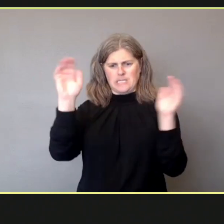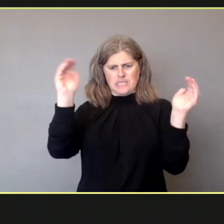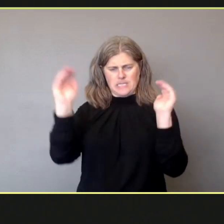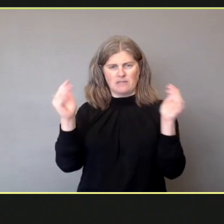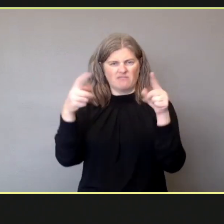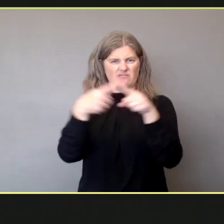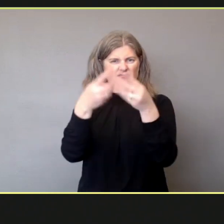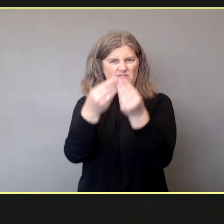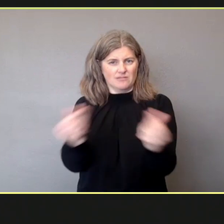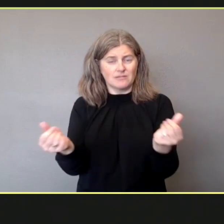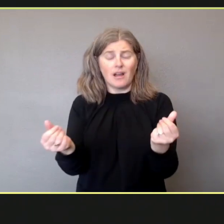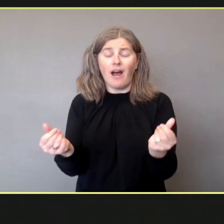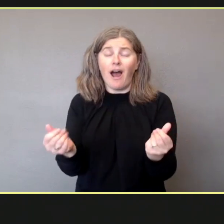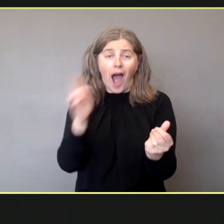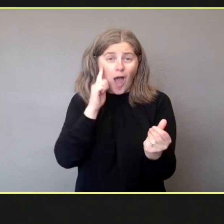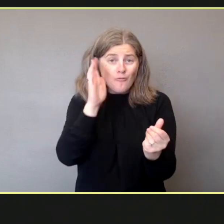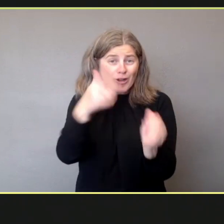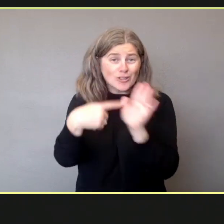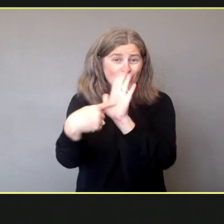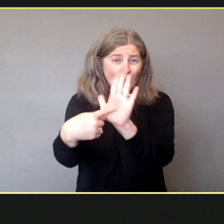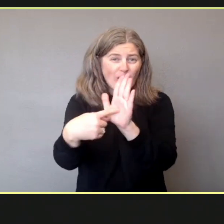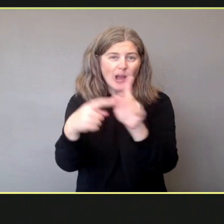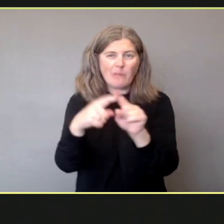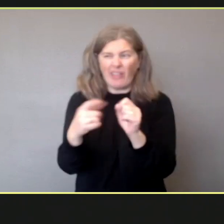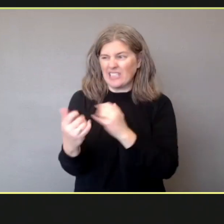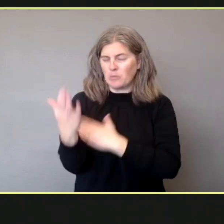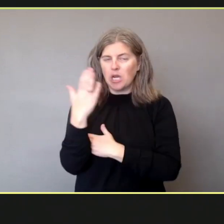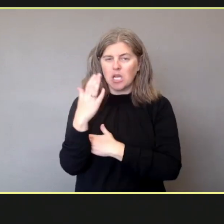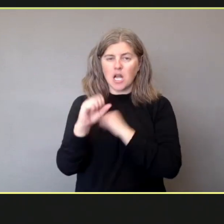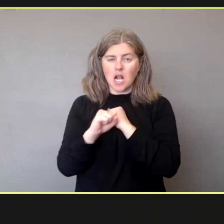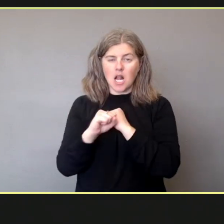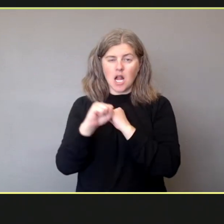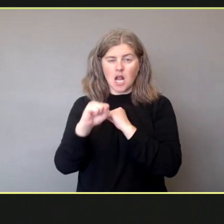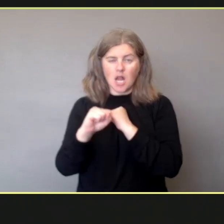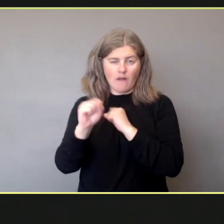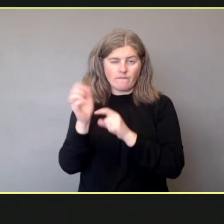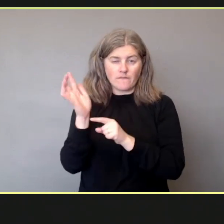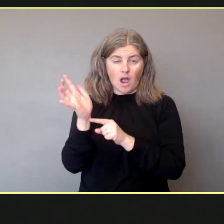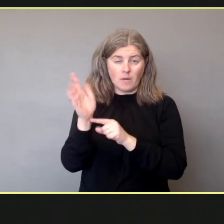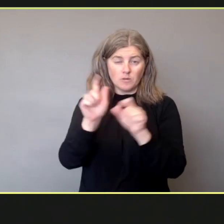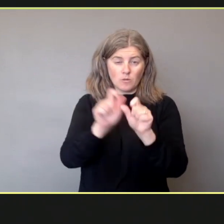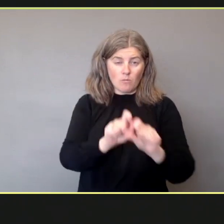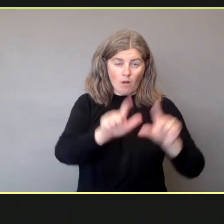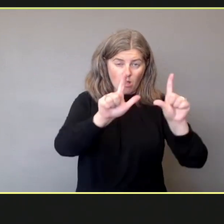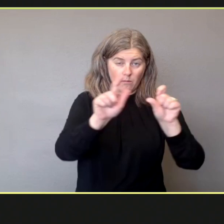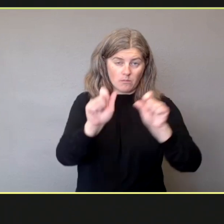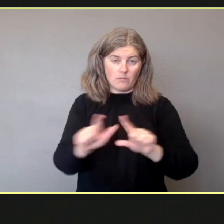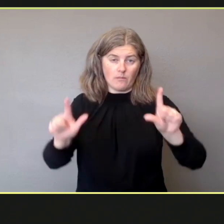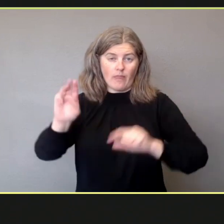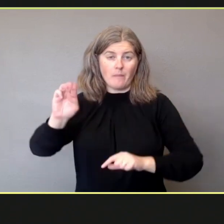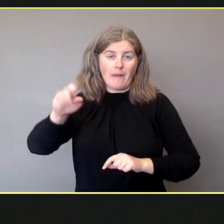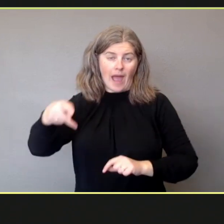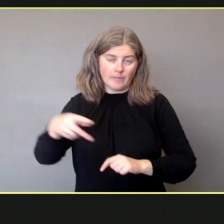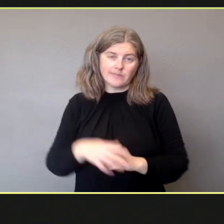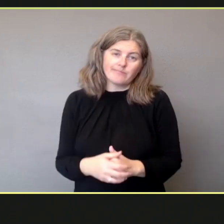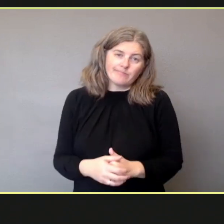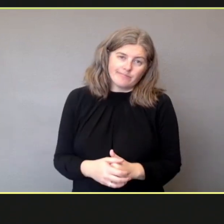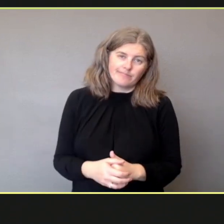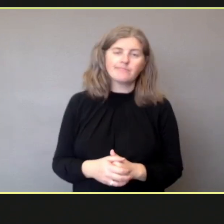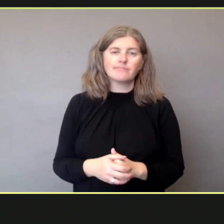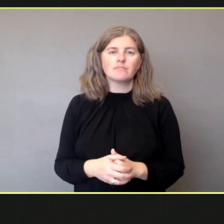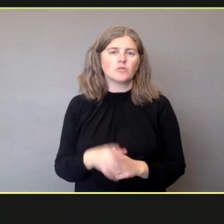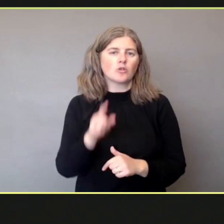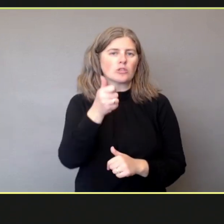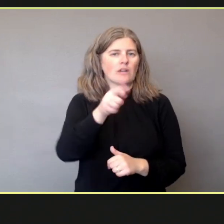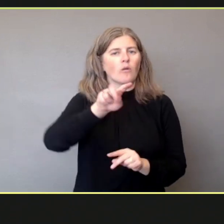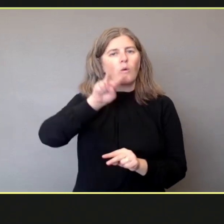I said, I'd love to show you, but I did it this morning and it took me about 5 minutes to get the maps to fully update. So go on there